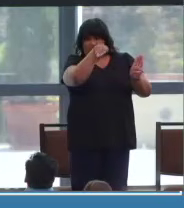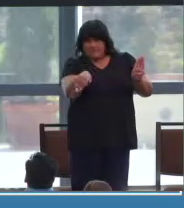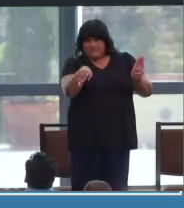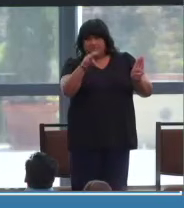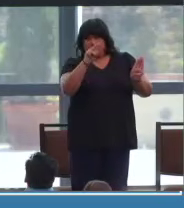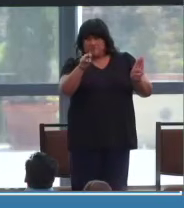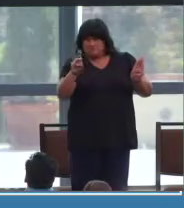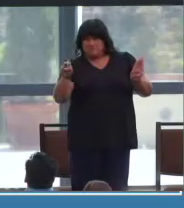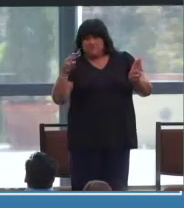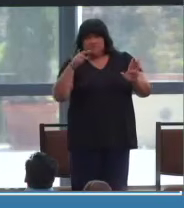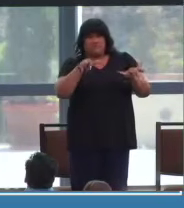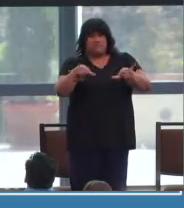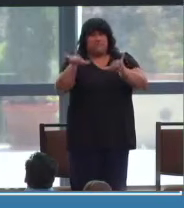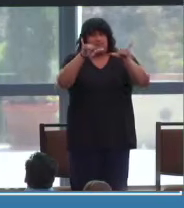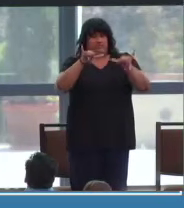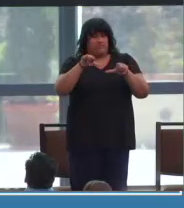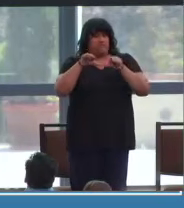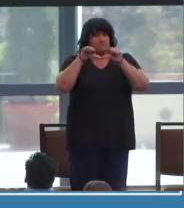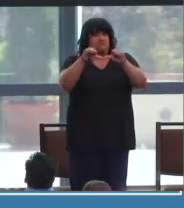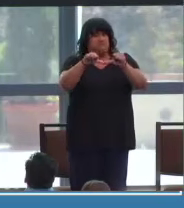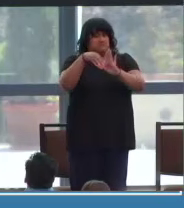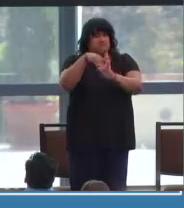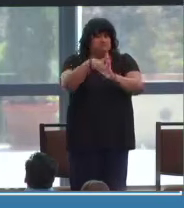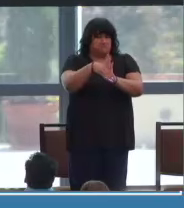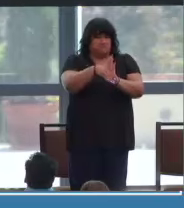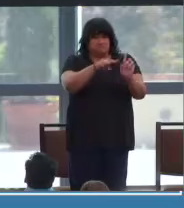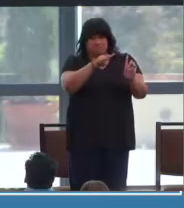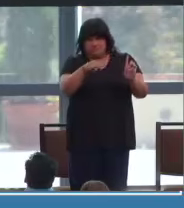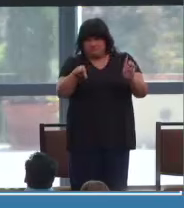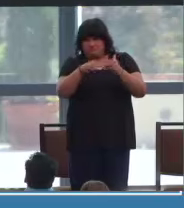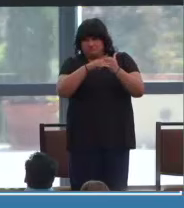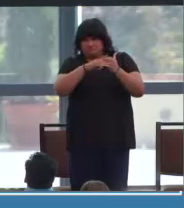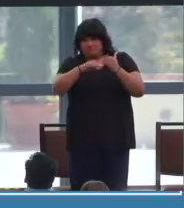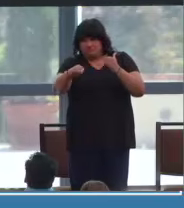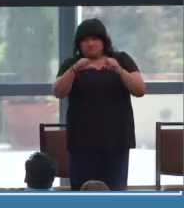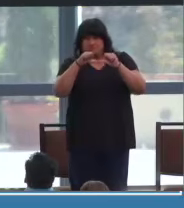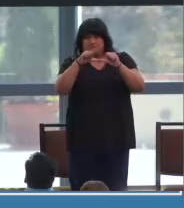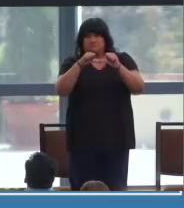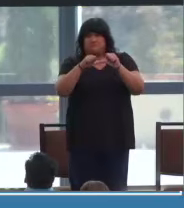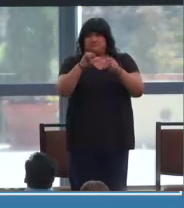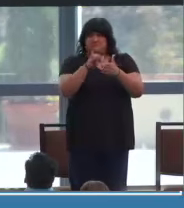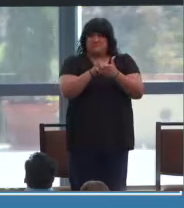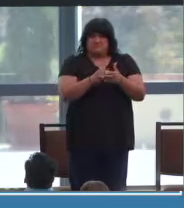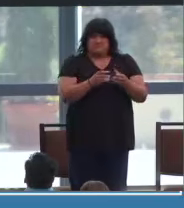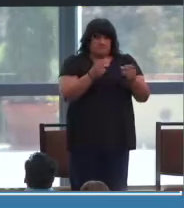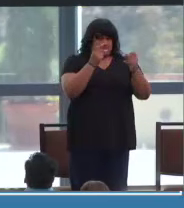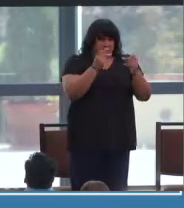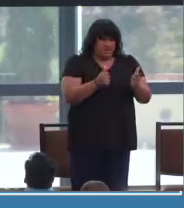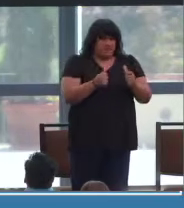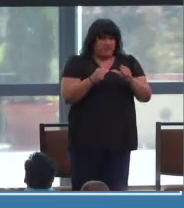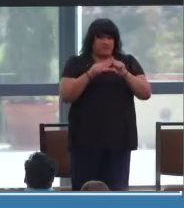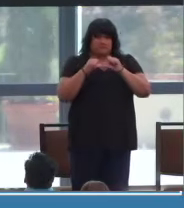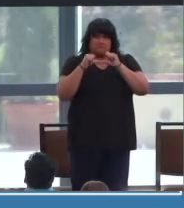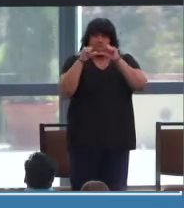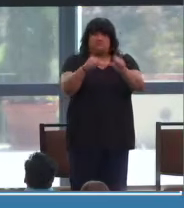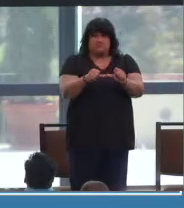they maintained those for the most part over the time. So it was a pretty rapid and durable response